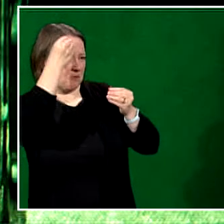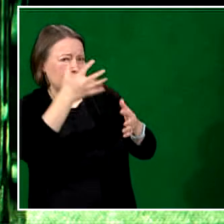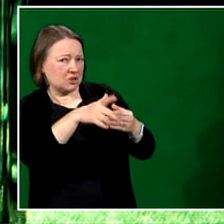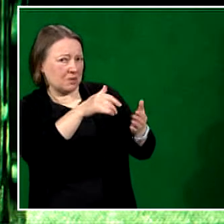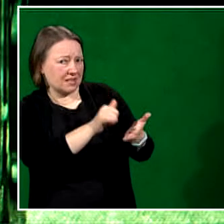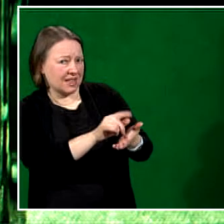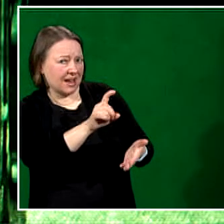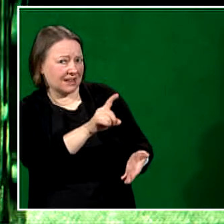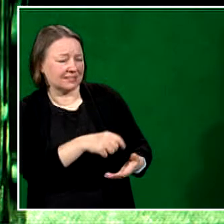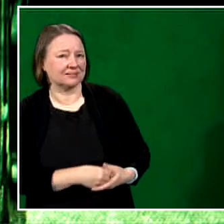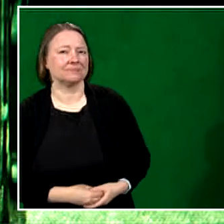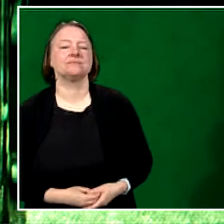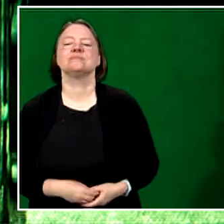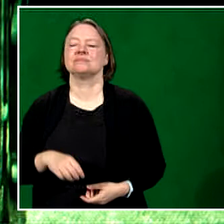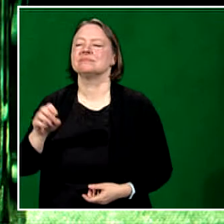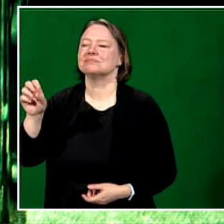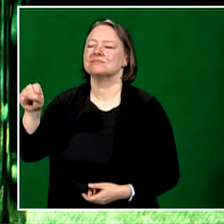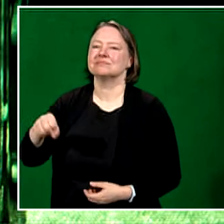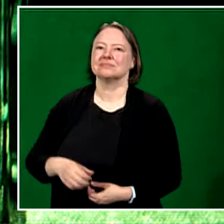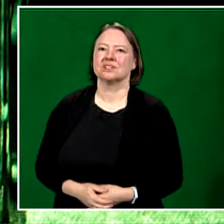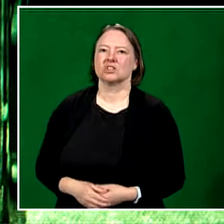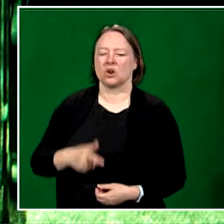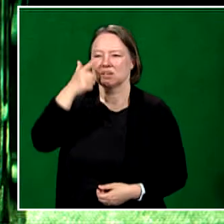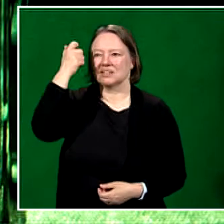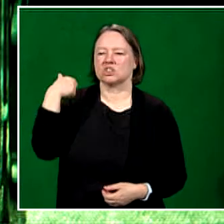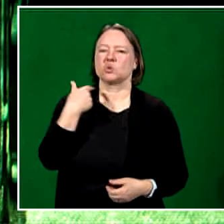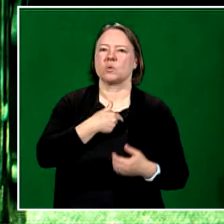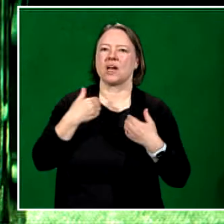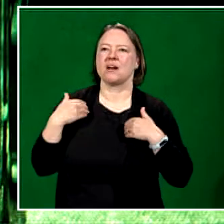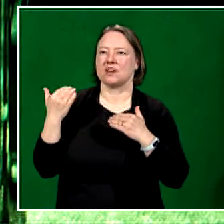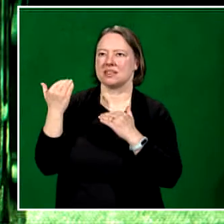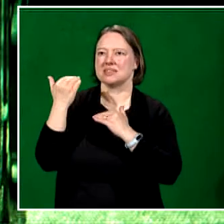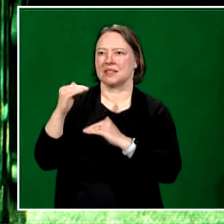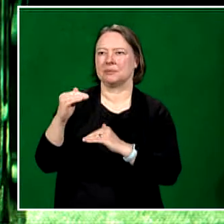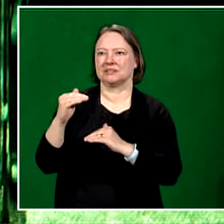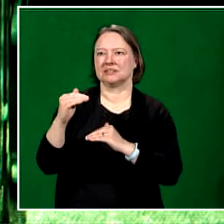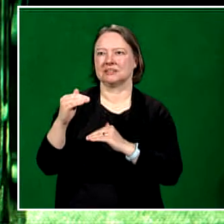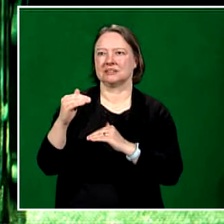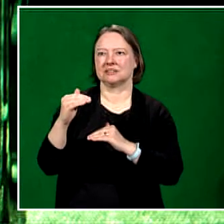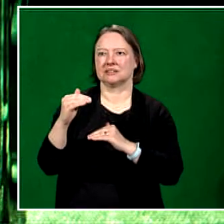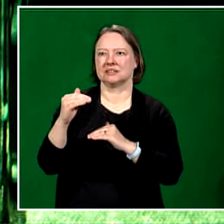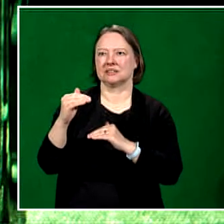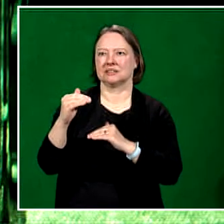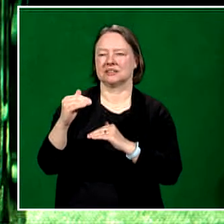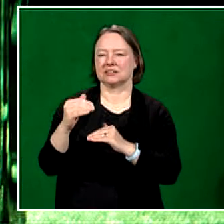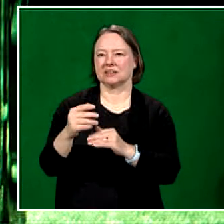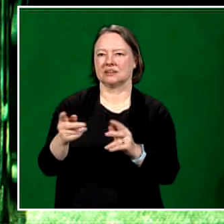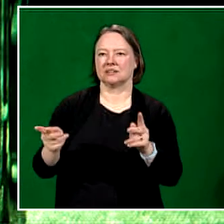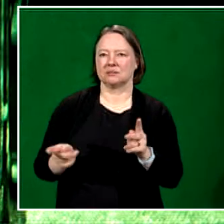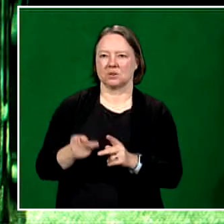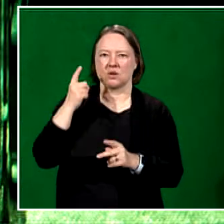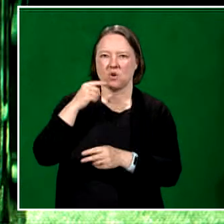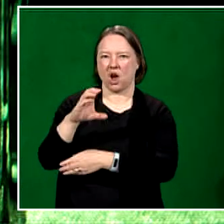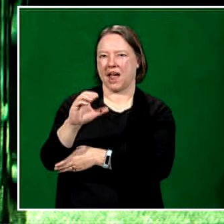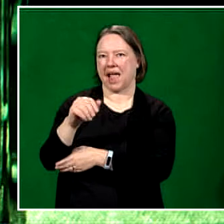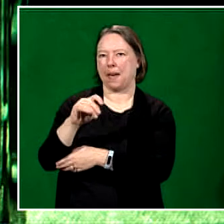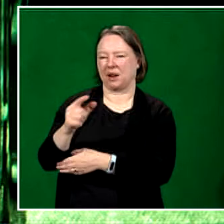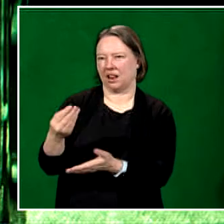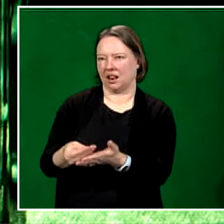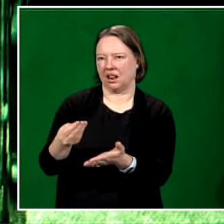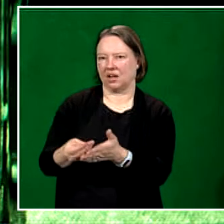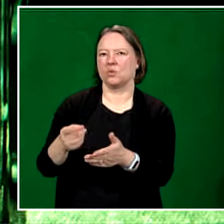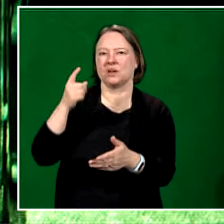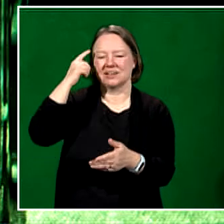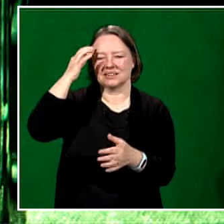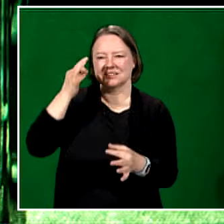that? Yes, yeah. So since we have limited source of capital as we start, we decided to start with